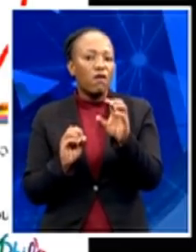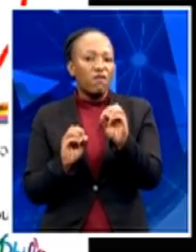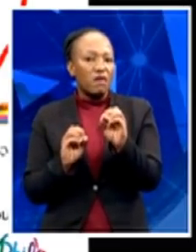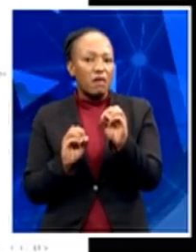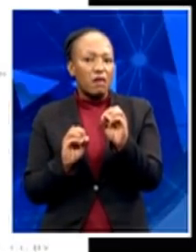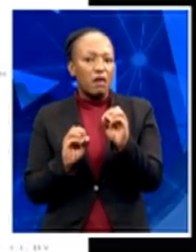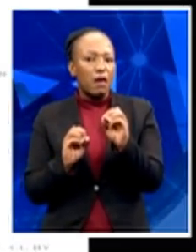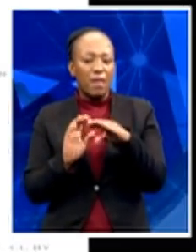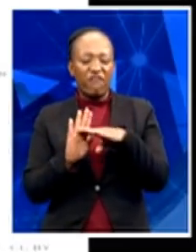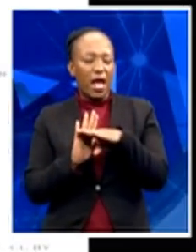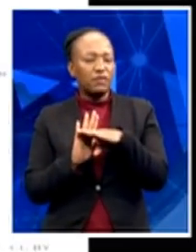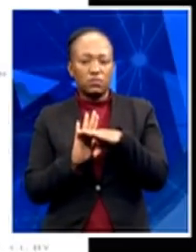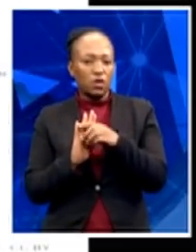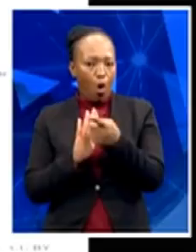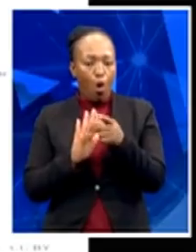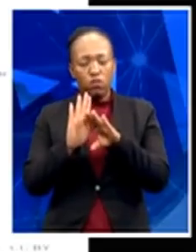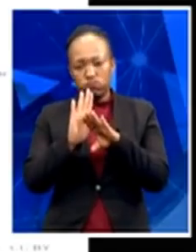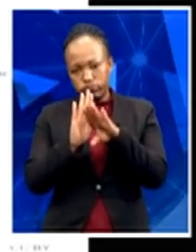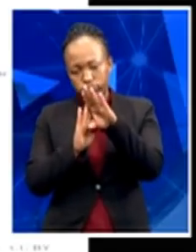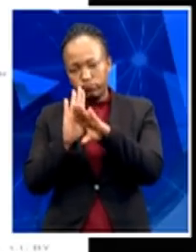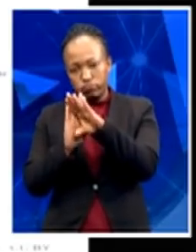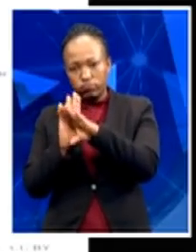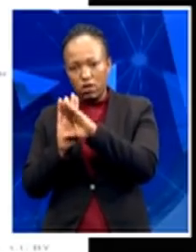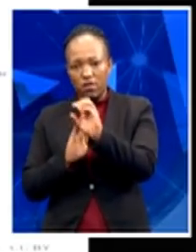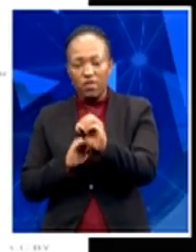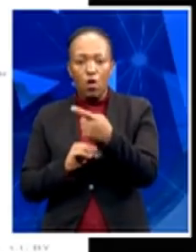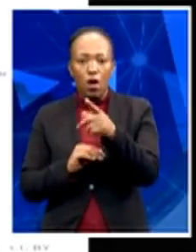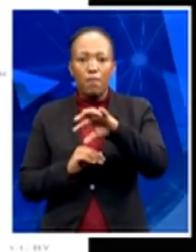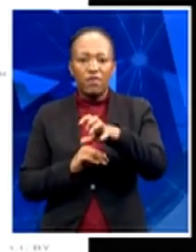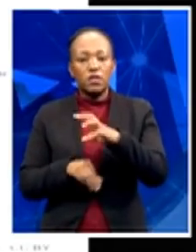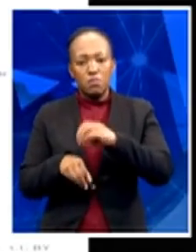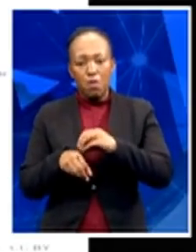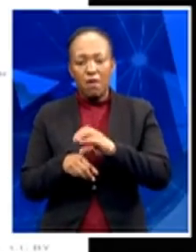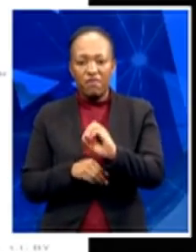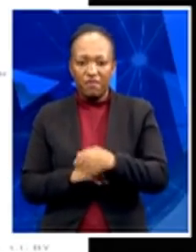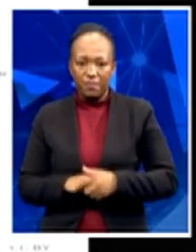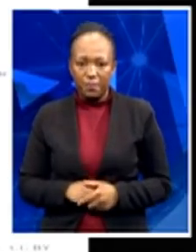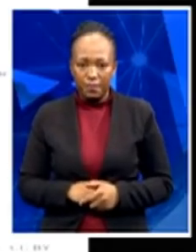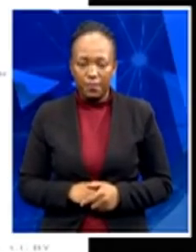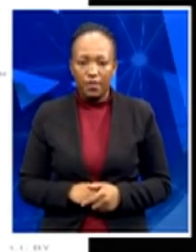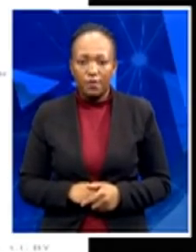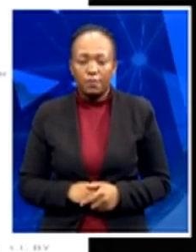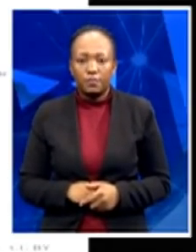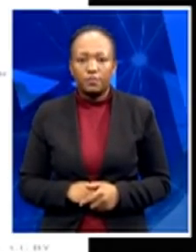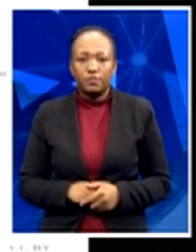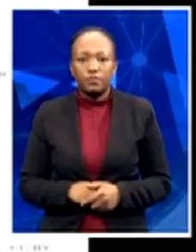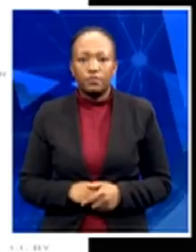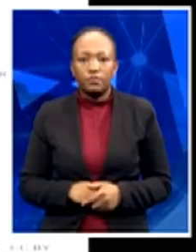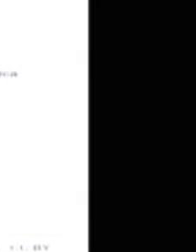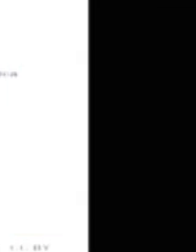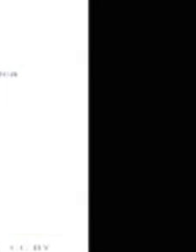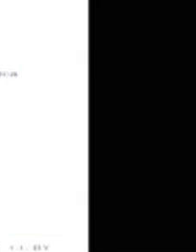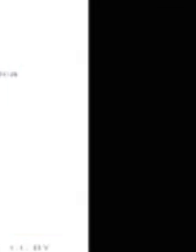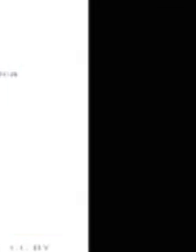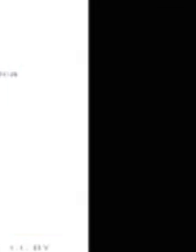So all the provinces are in trouble. And then if you look at the reproduction rate of the virus, we can